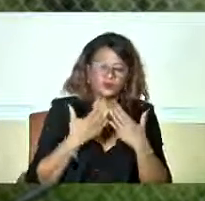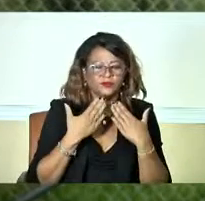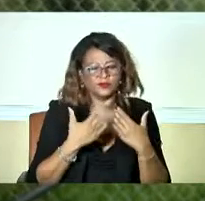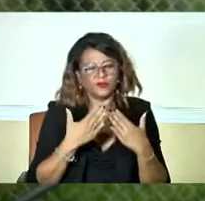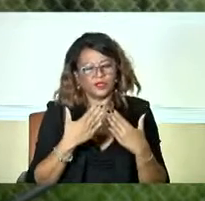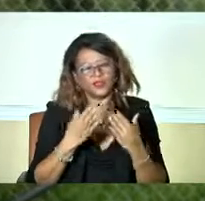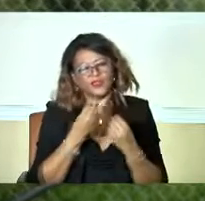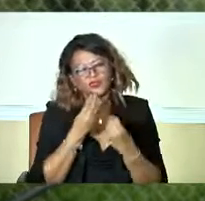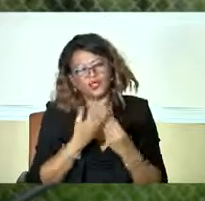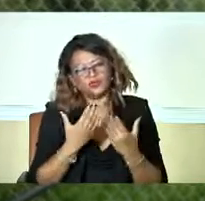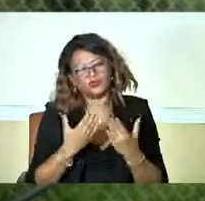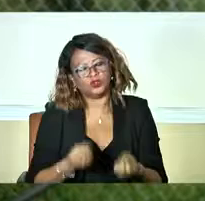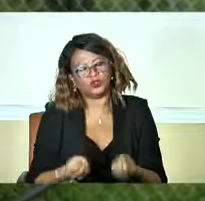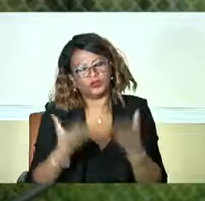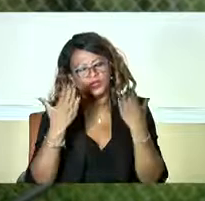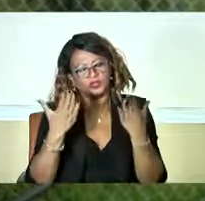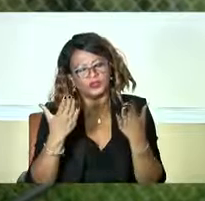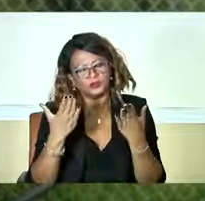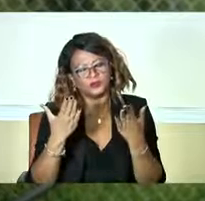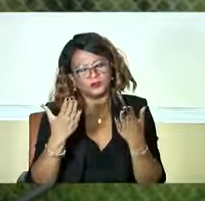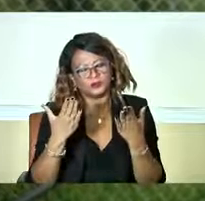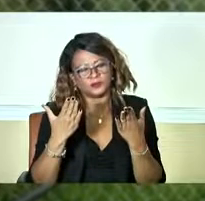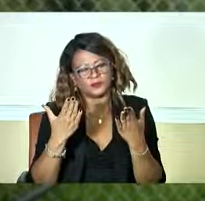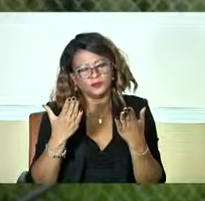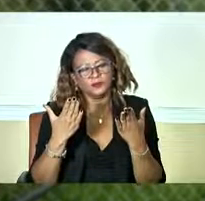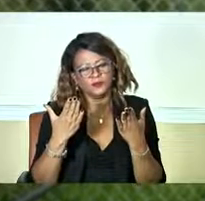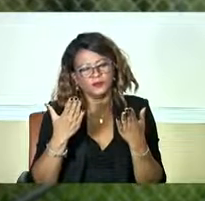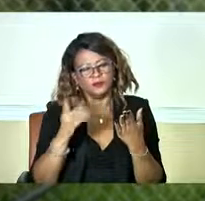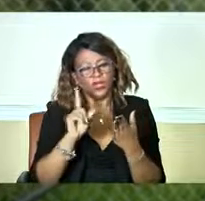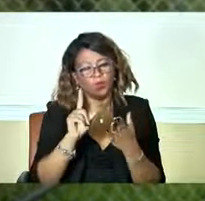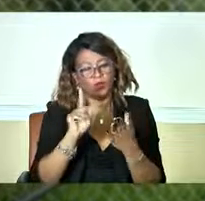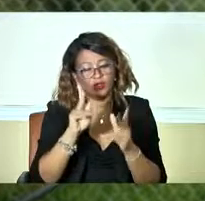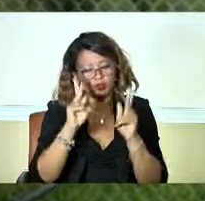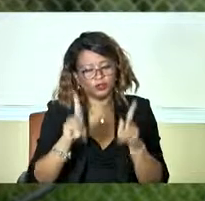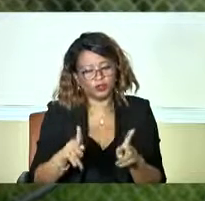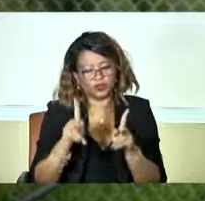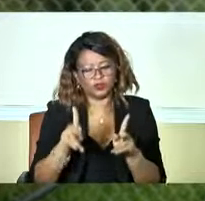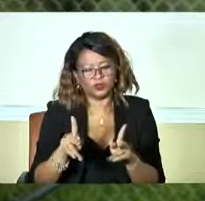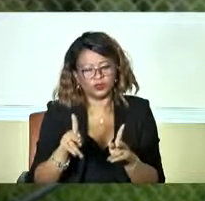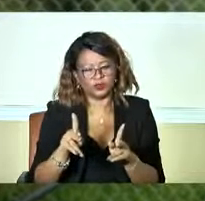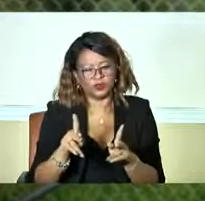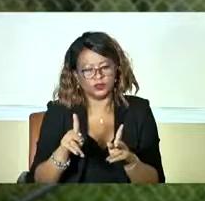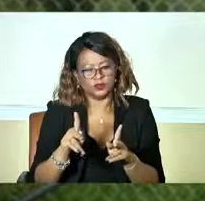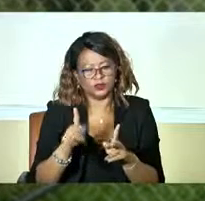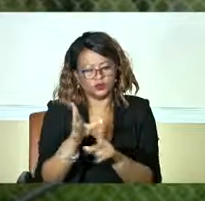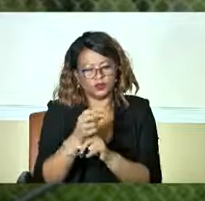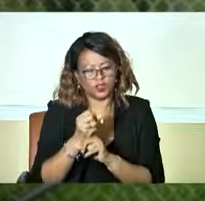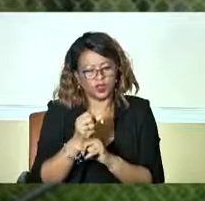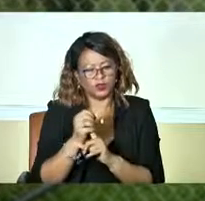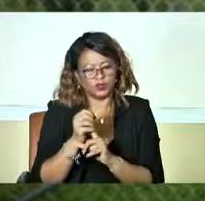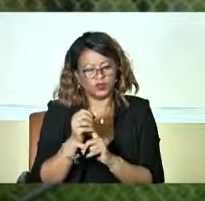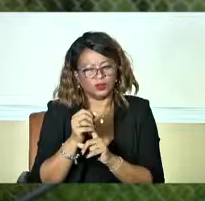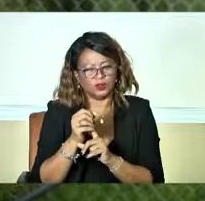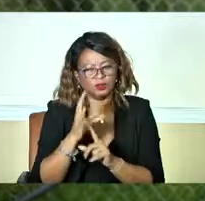so much. So I am one of those persons. This is what we do here at Reach Out,